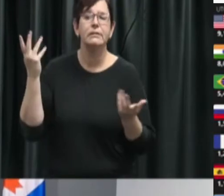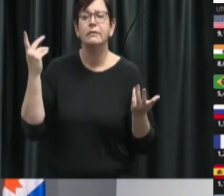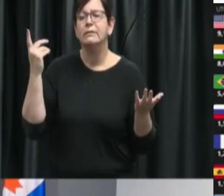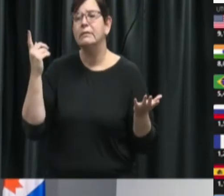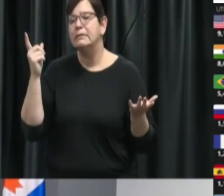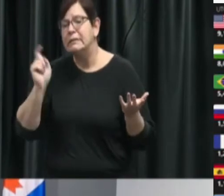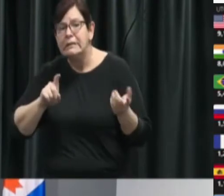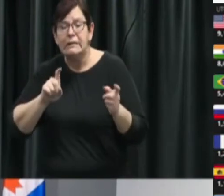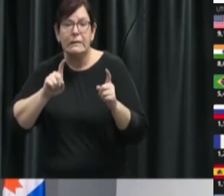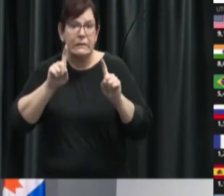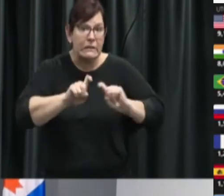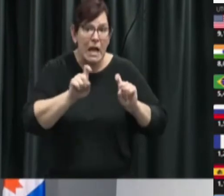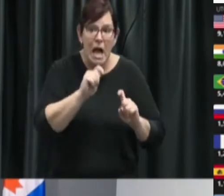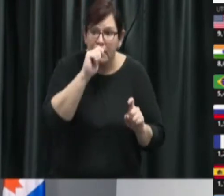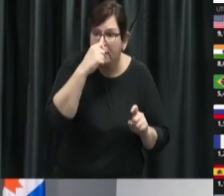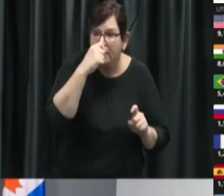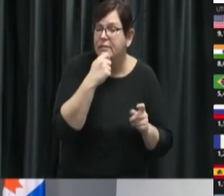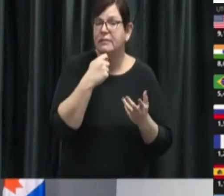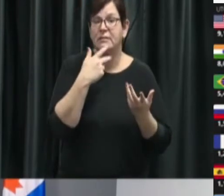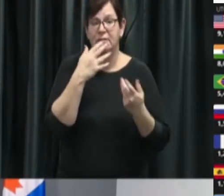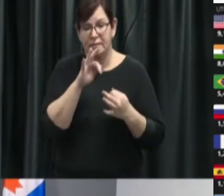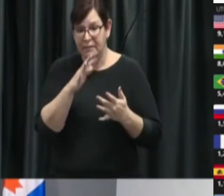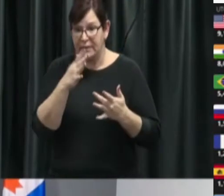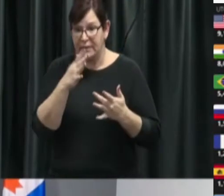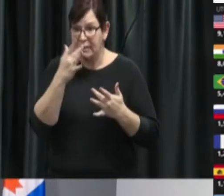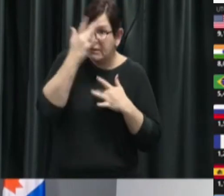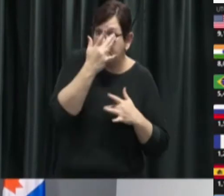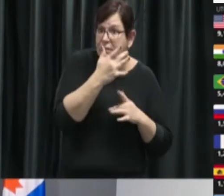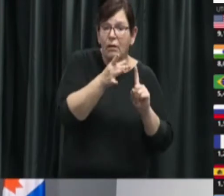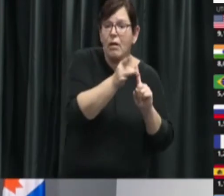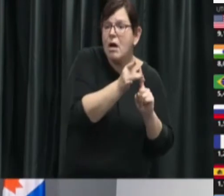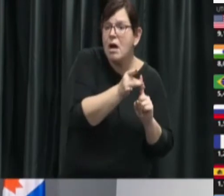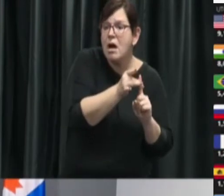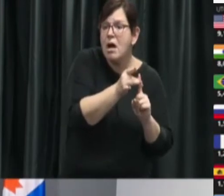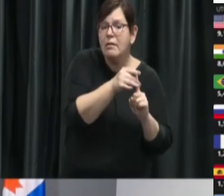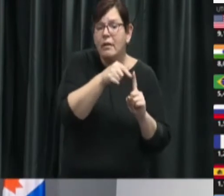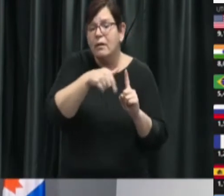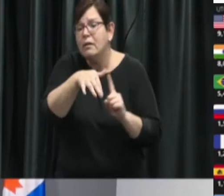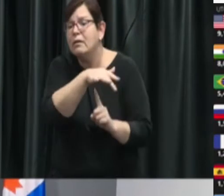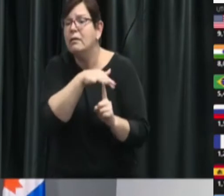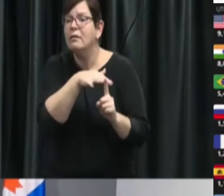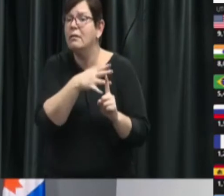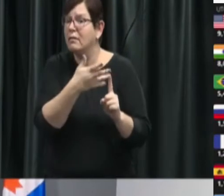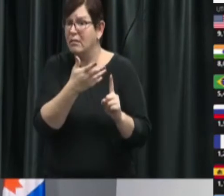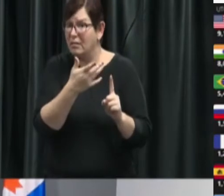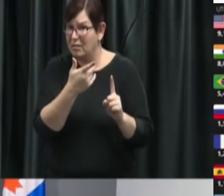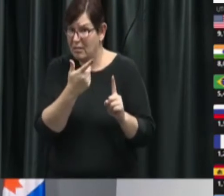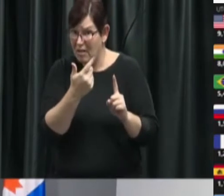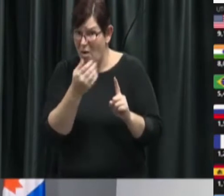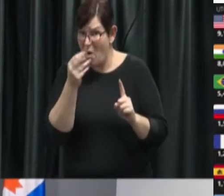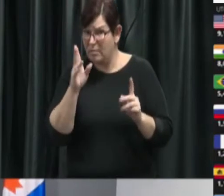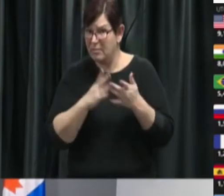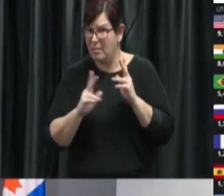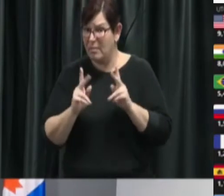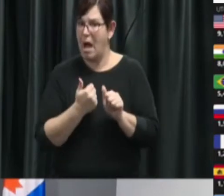who are close contacts of a known case, are avoiding getting tested in any kind of numbers?